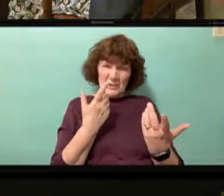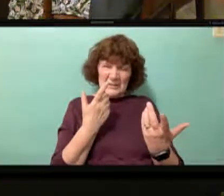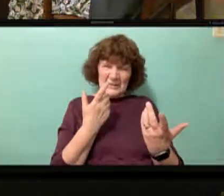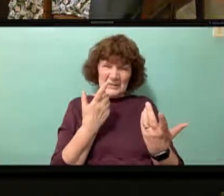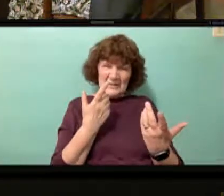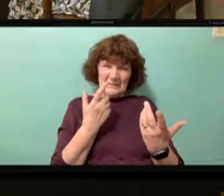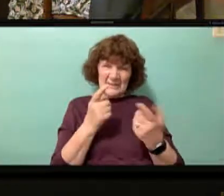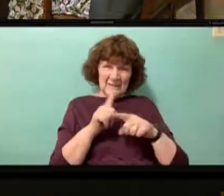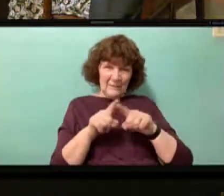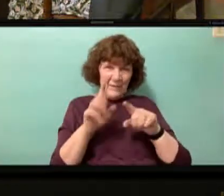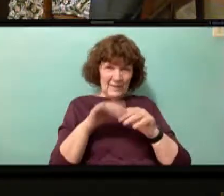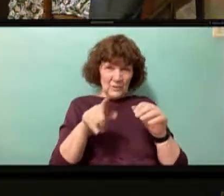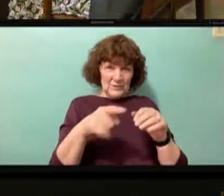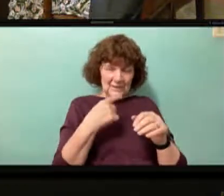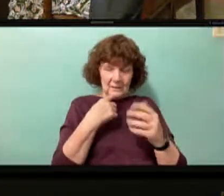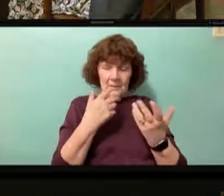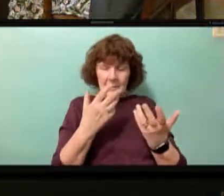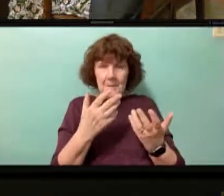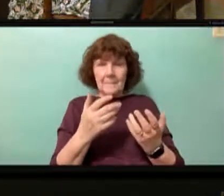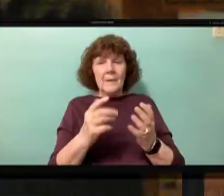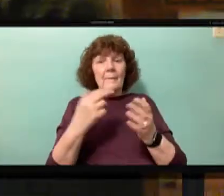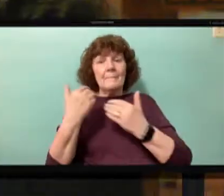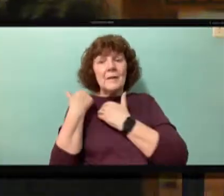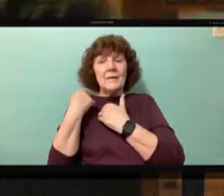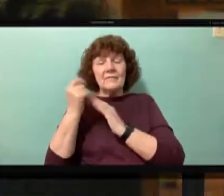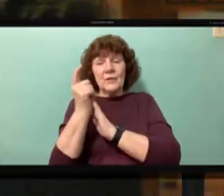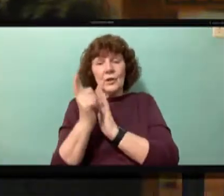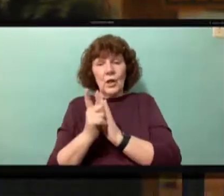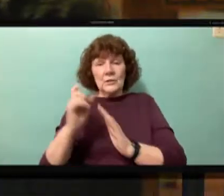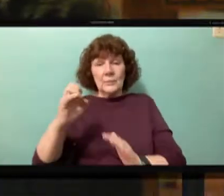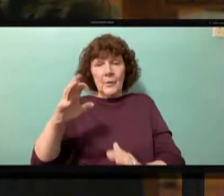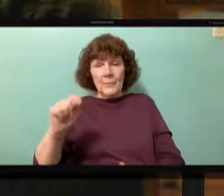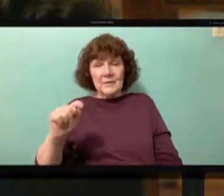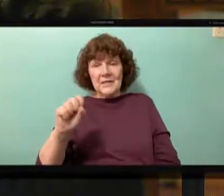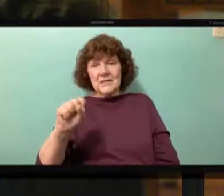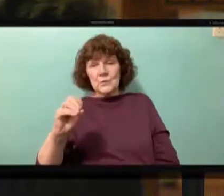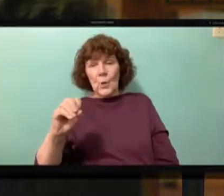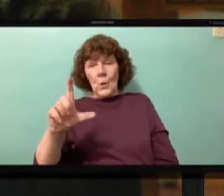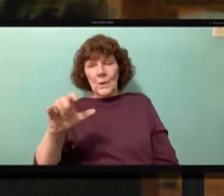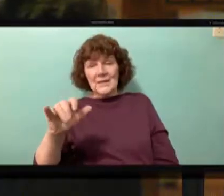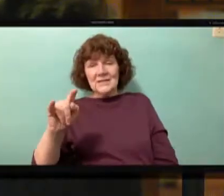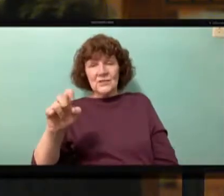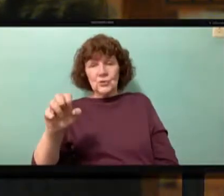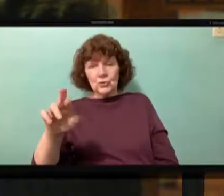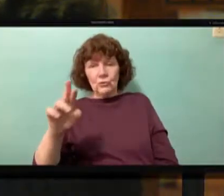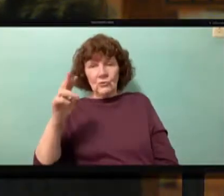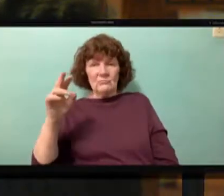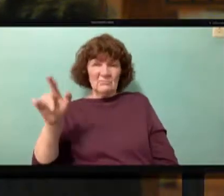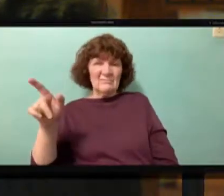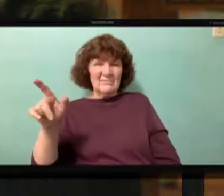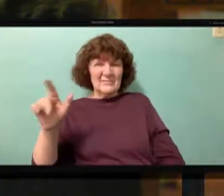responsibilities of the law department and the solicitor, particularly as the city's legal counsel,